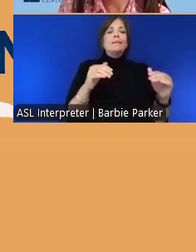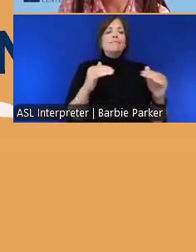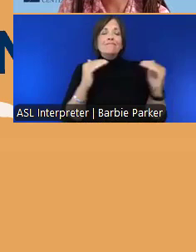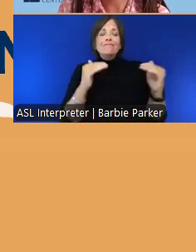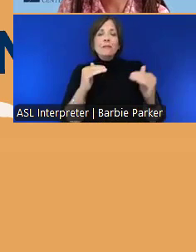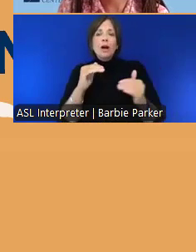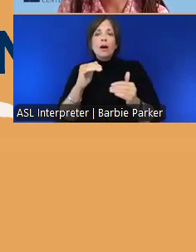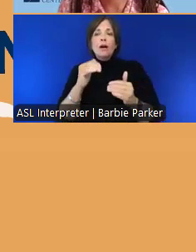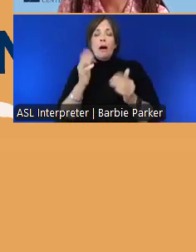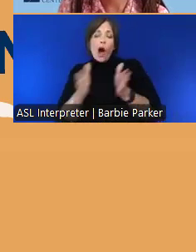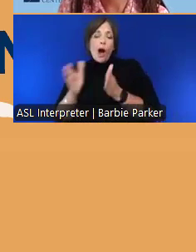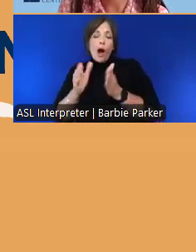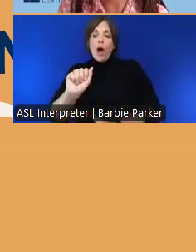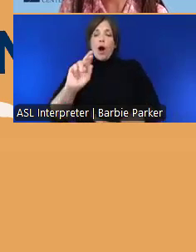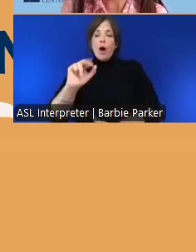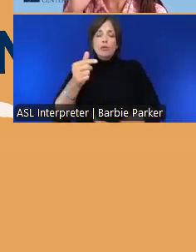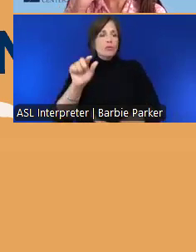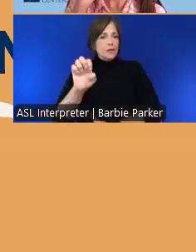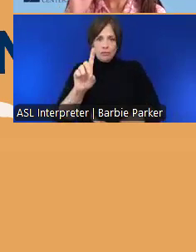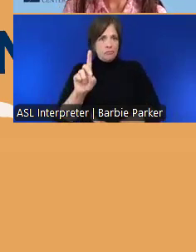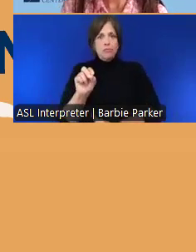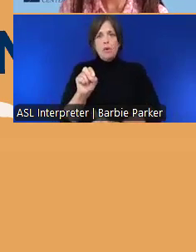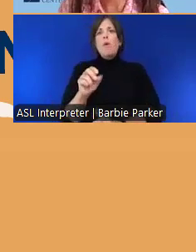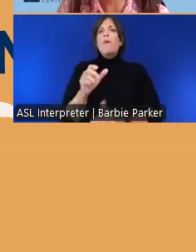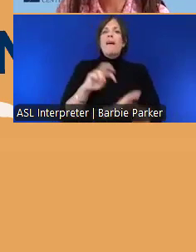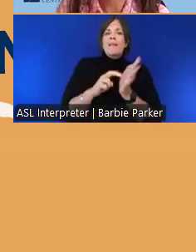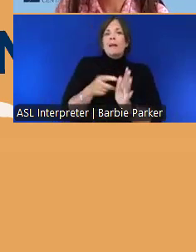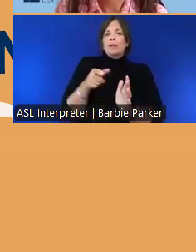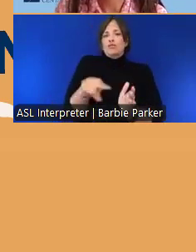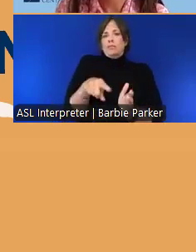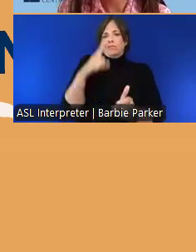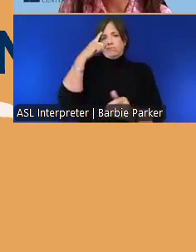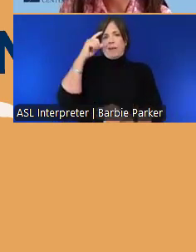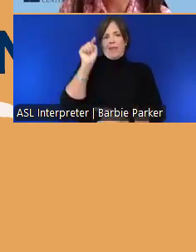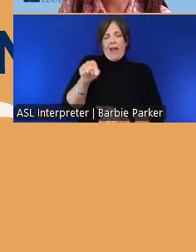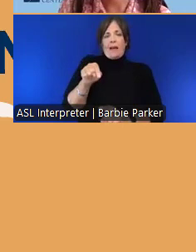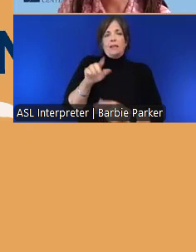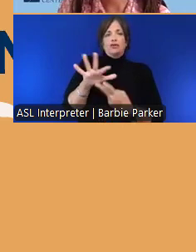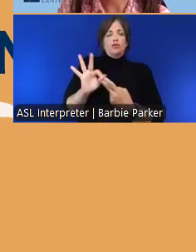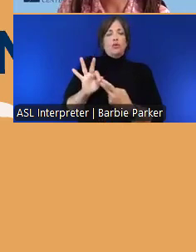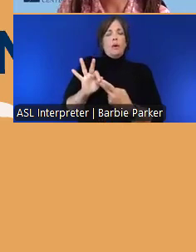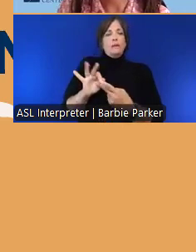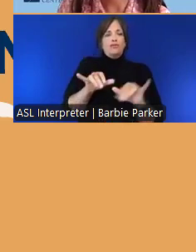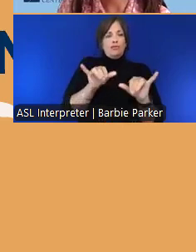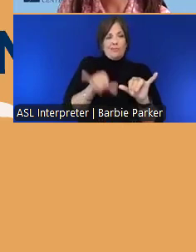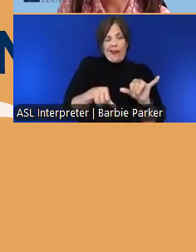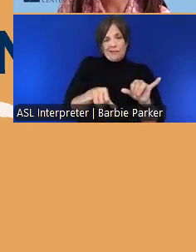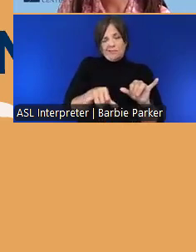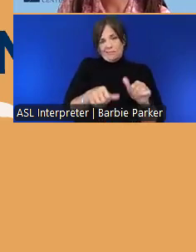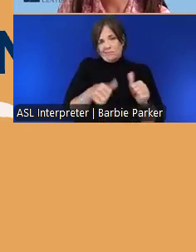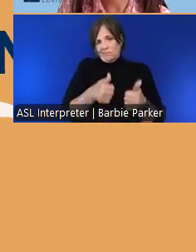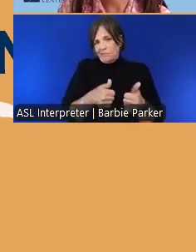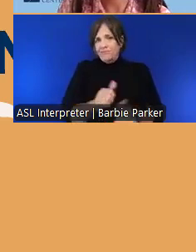choice to marry remains with the individual. We understand that this is our working definition and that